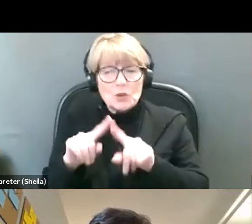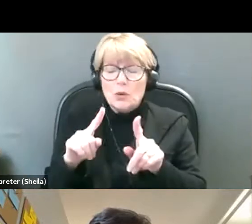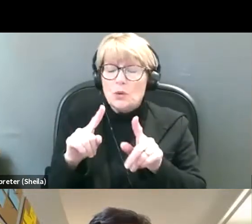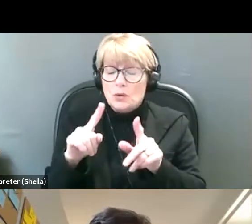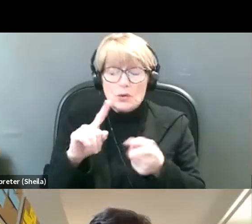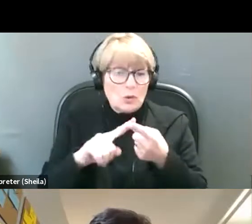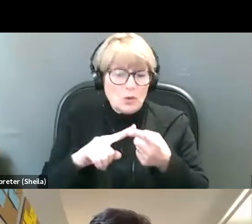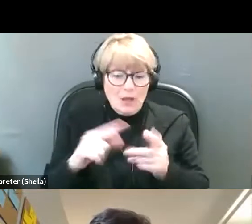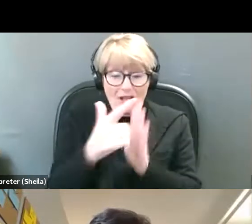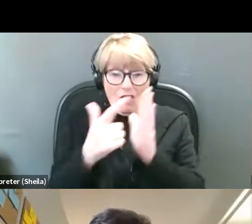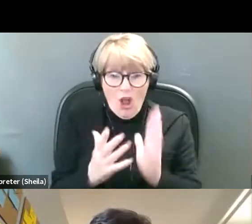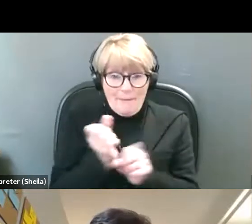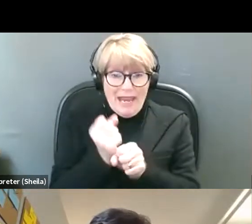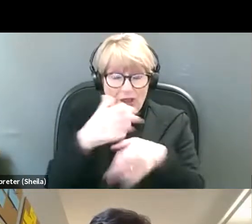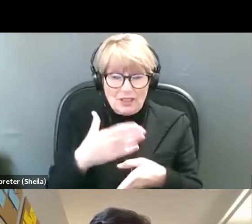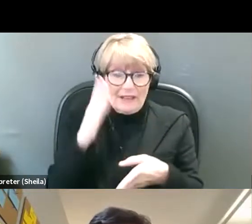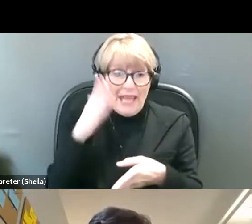control of this year's remap.